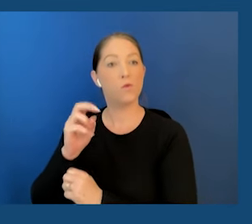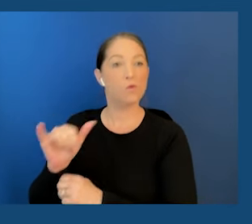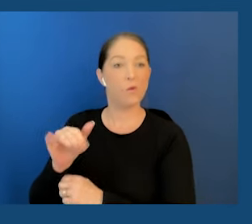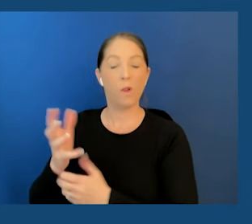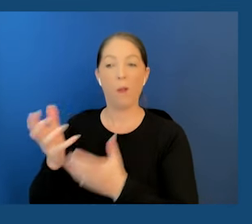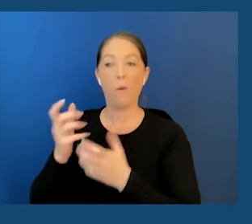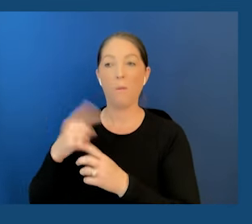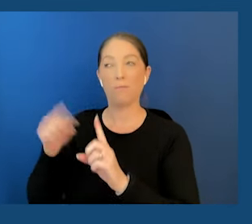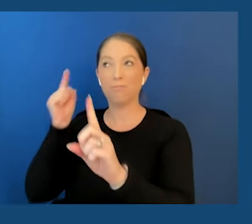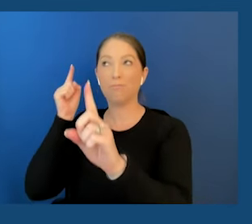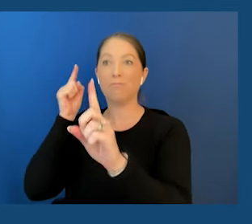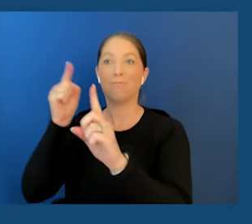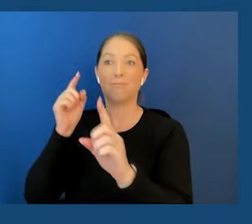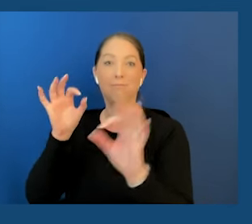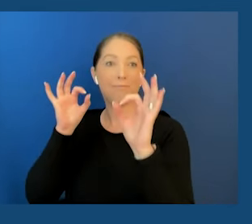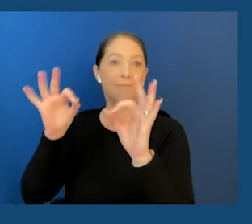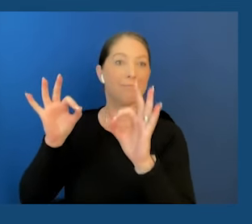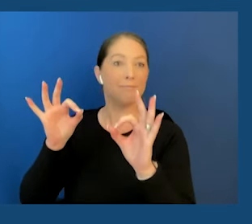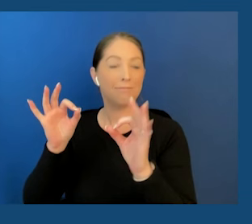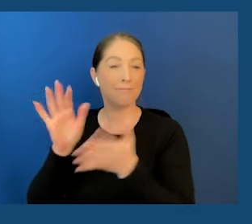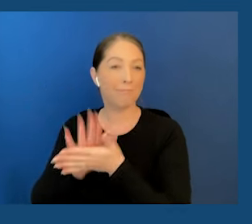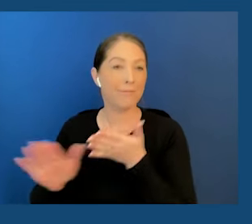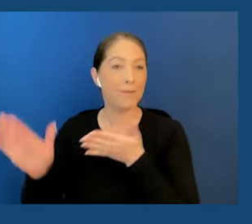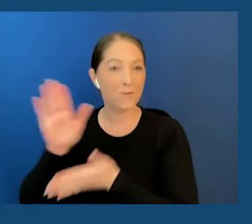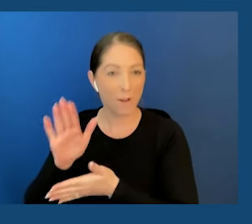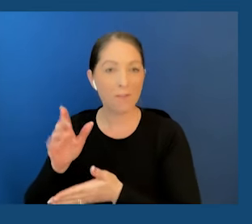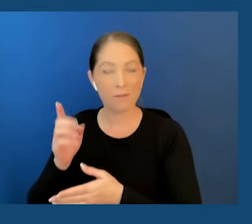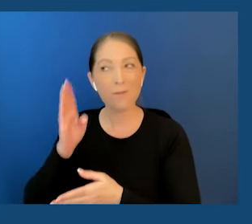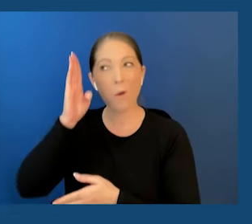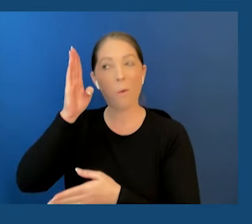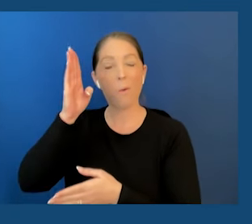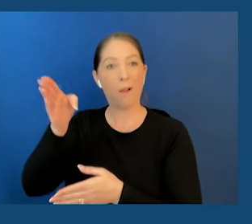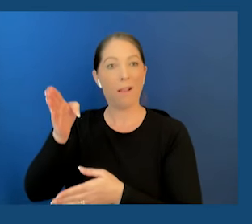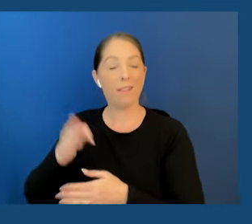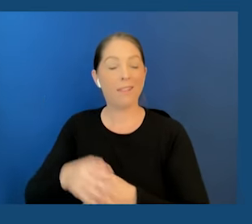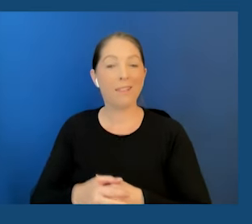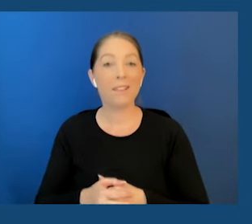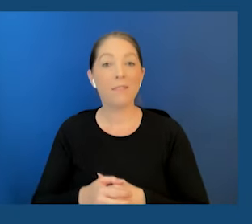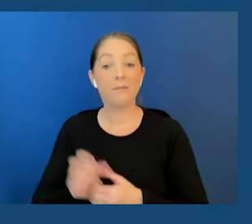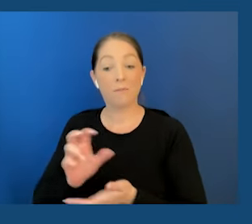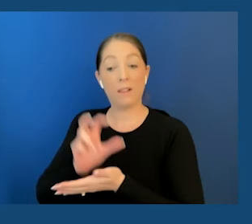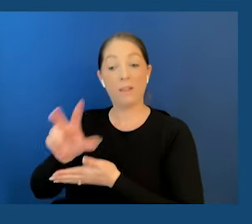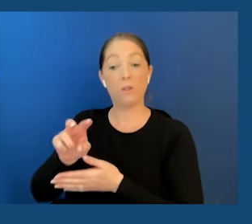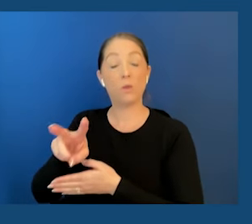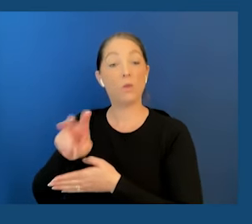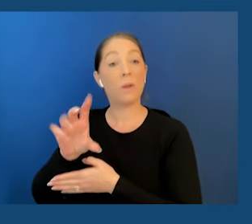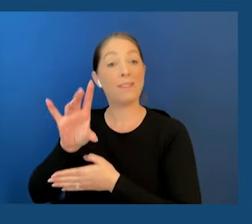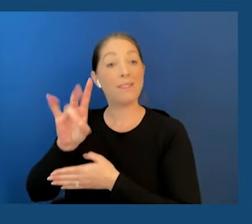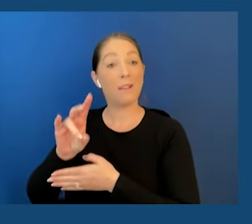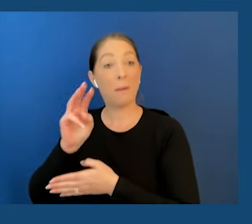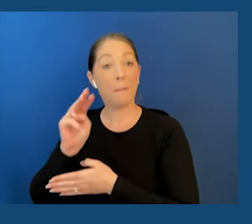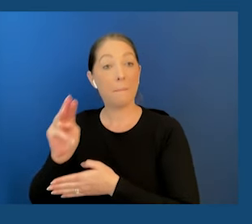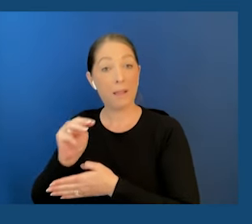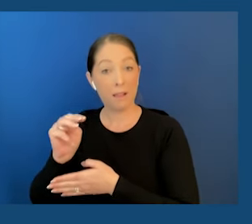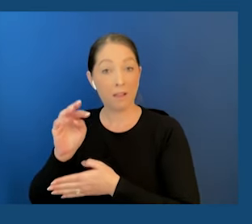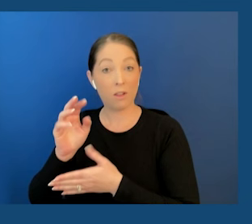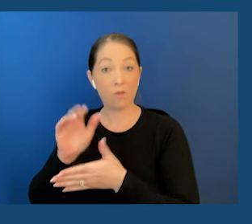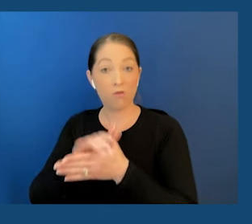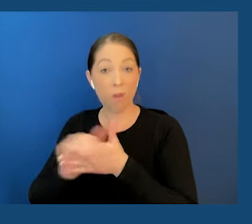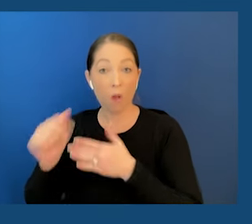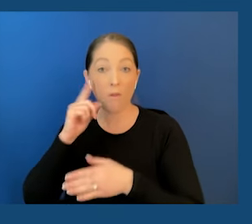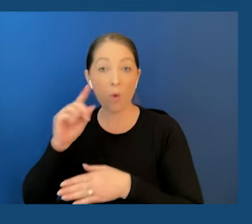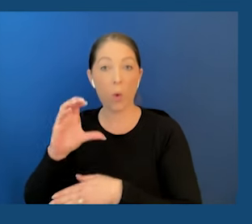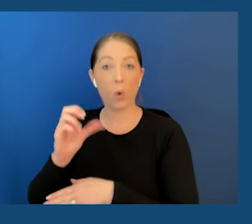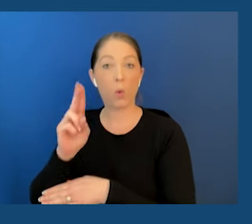excellence that it always should have been and will be once again. We're investing $207 million for CUNY and SUNY,